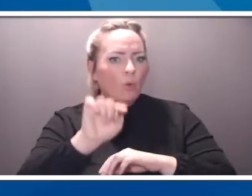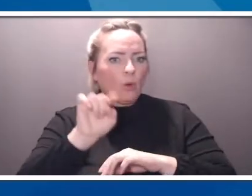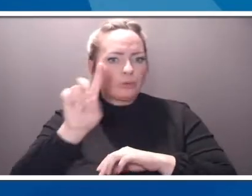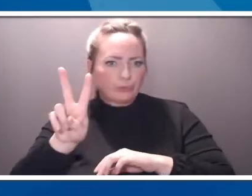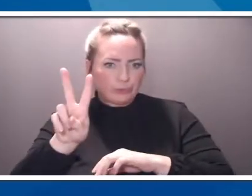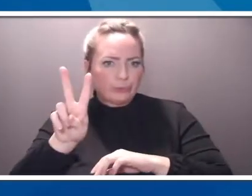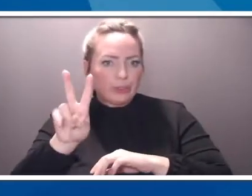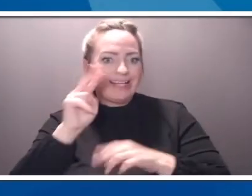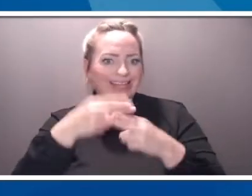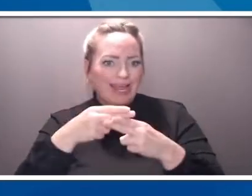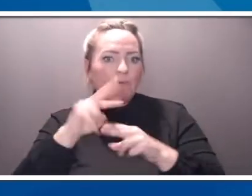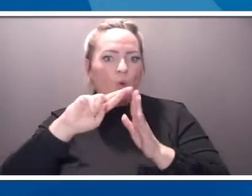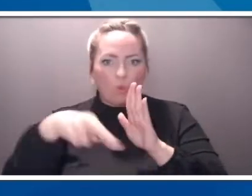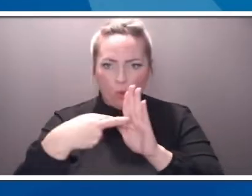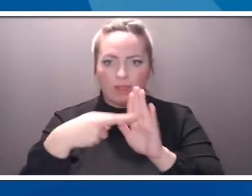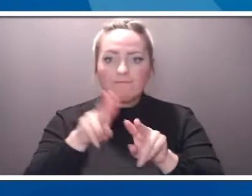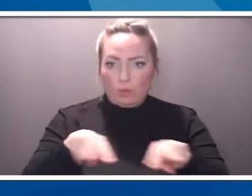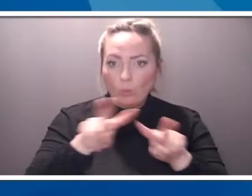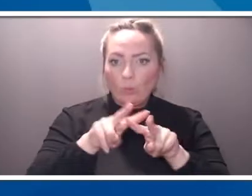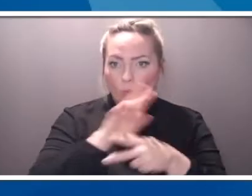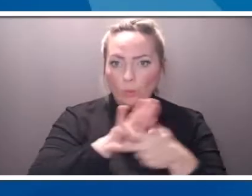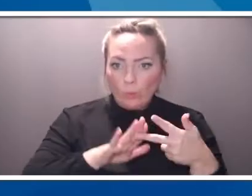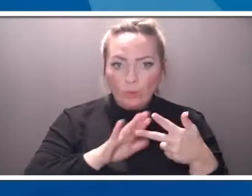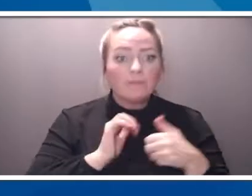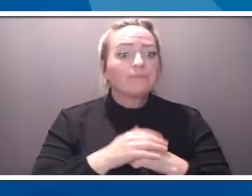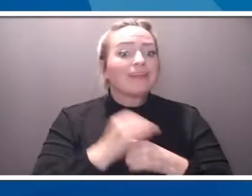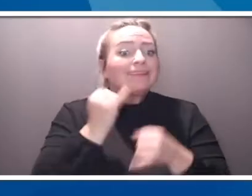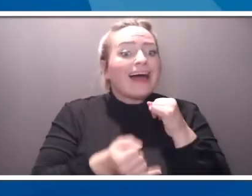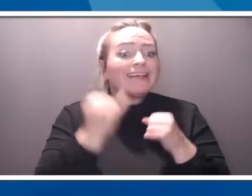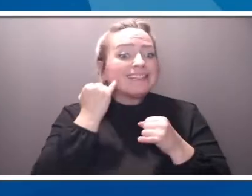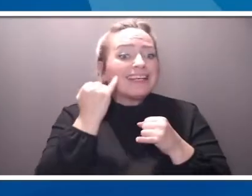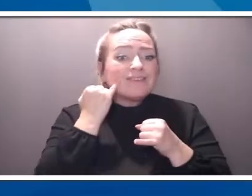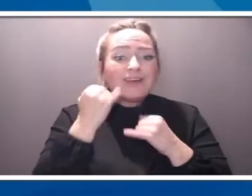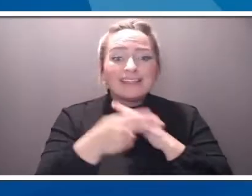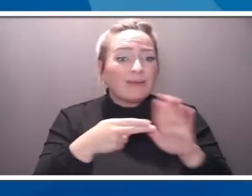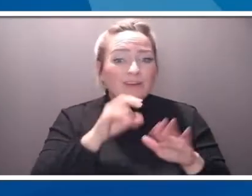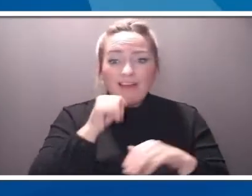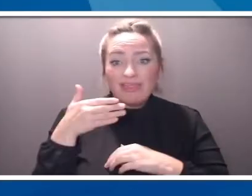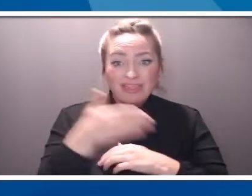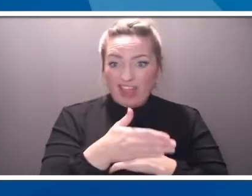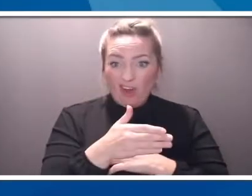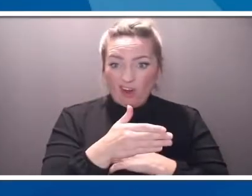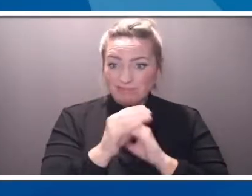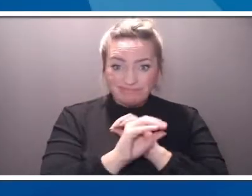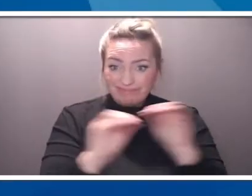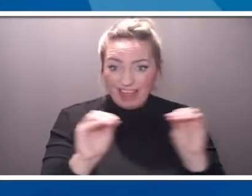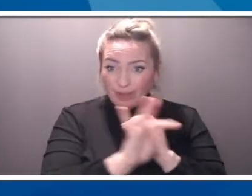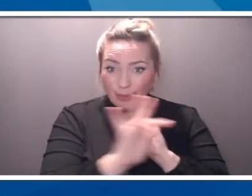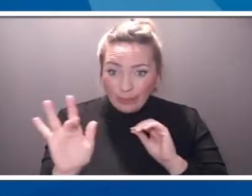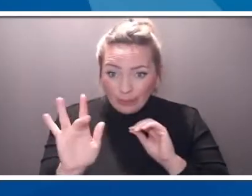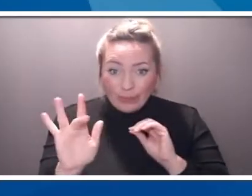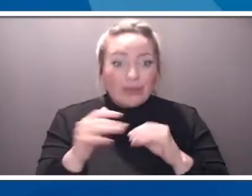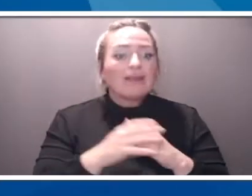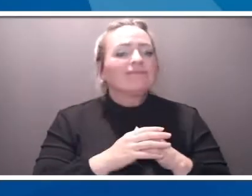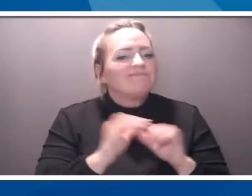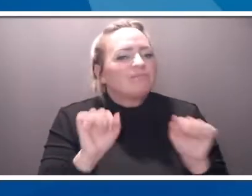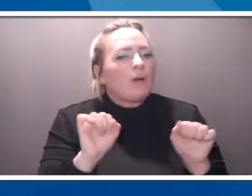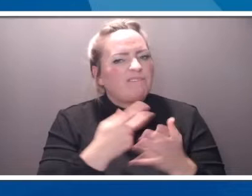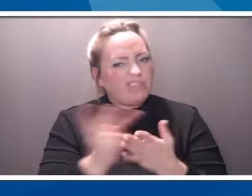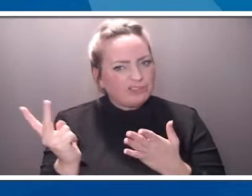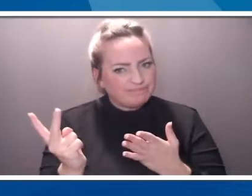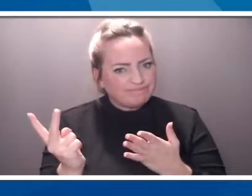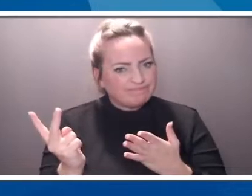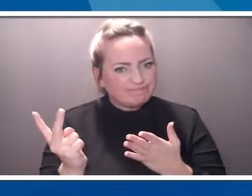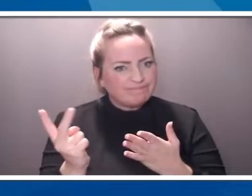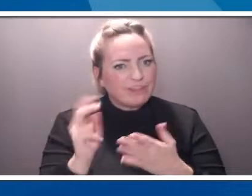that can have an impact on 412 name, role, and value. And lastly, if the labels aren't there at all,